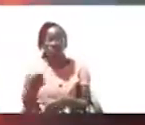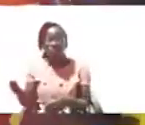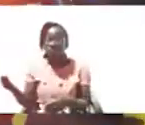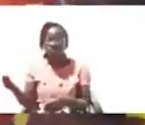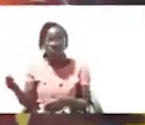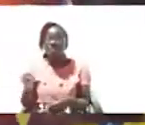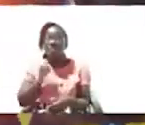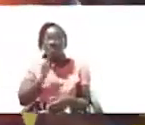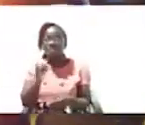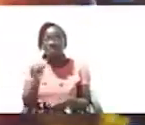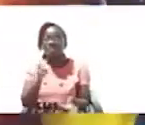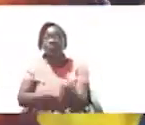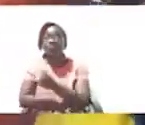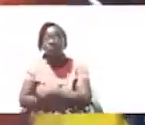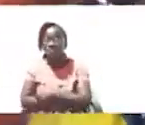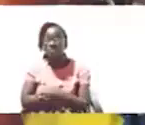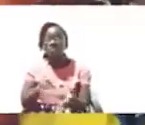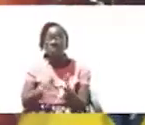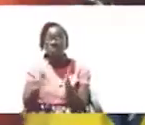of yesterday.